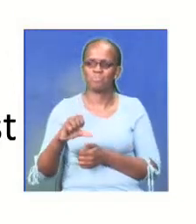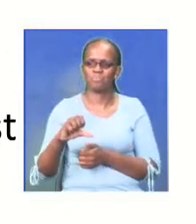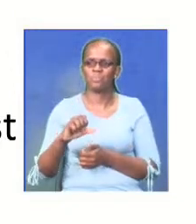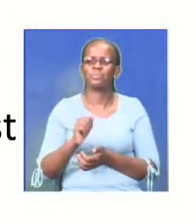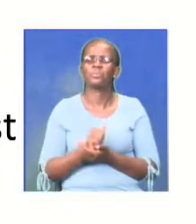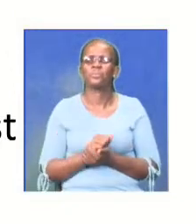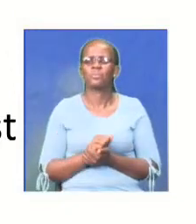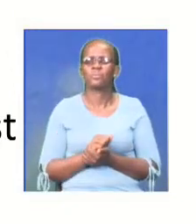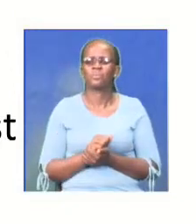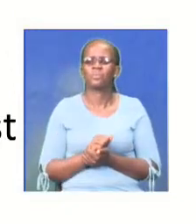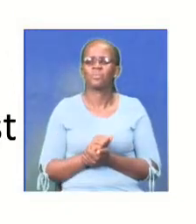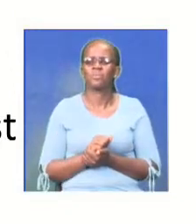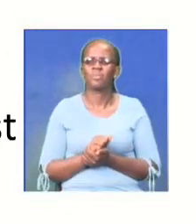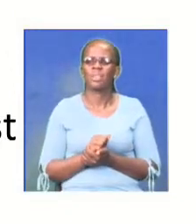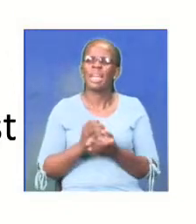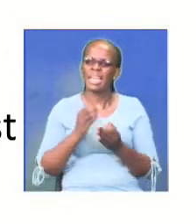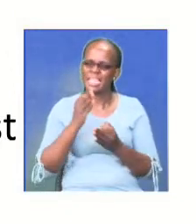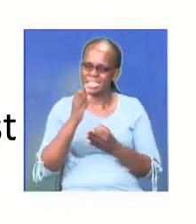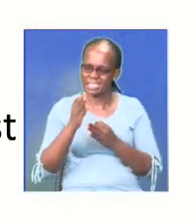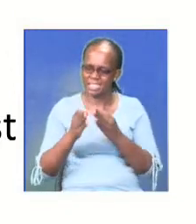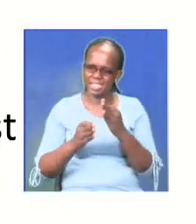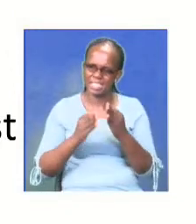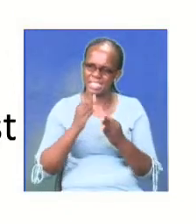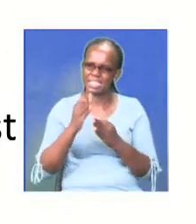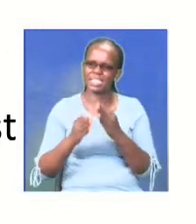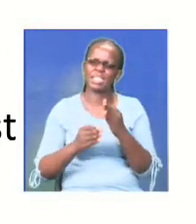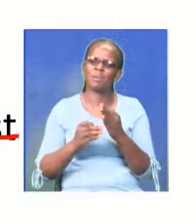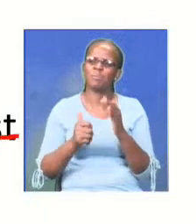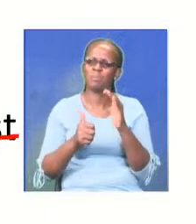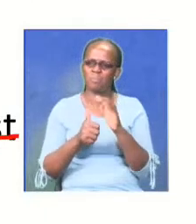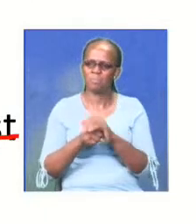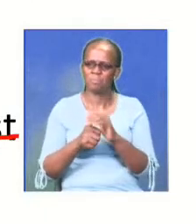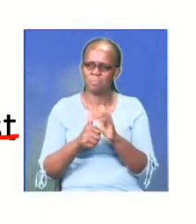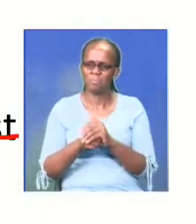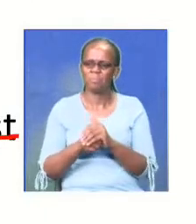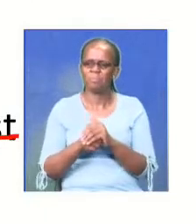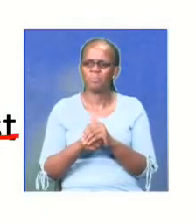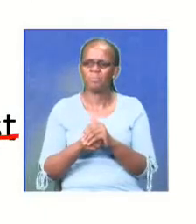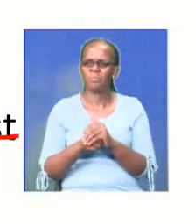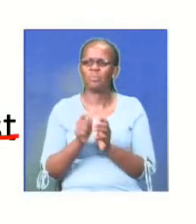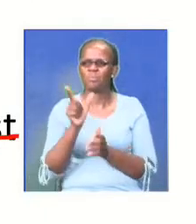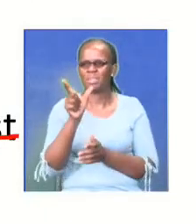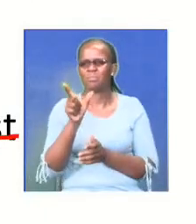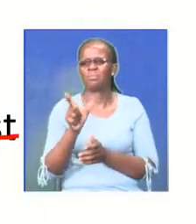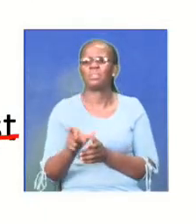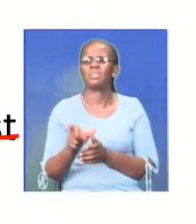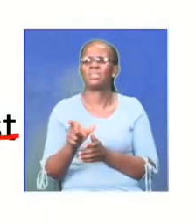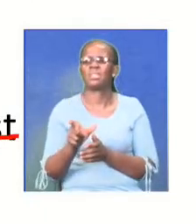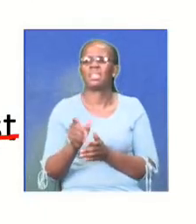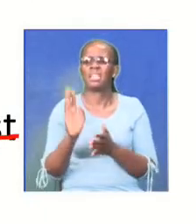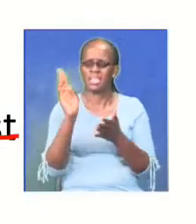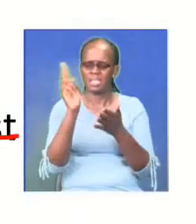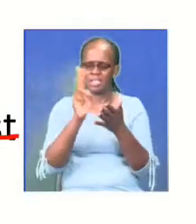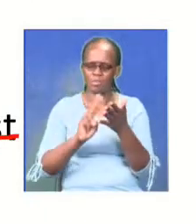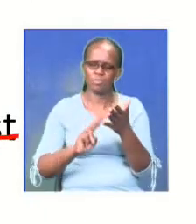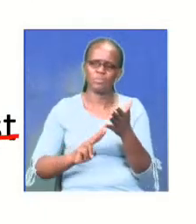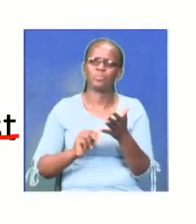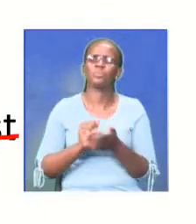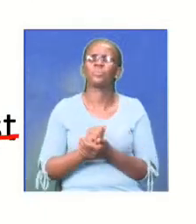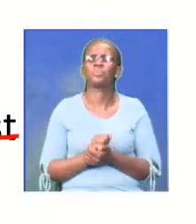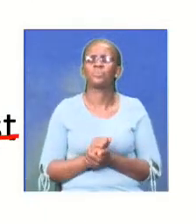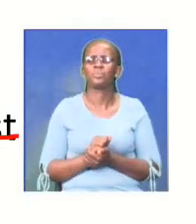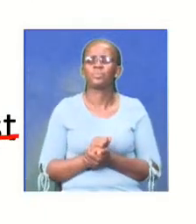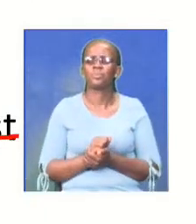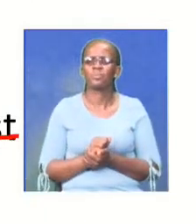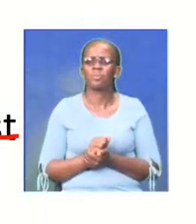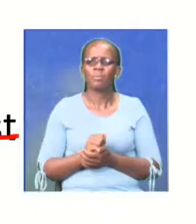Another one, you have to describe the characteristics of the individuals in the story. Okay, dear learner, I think you